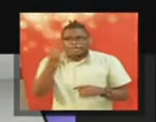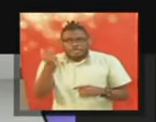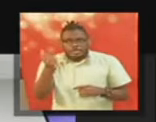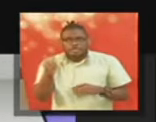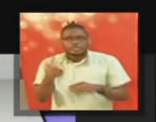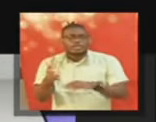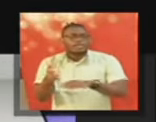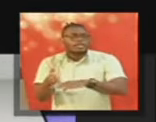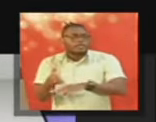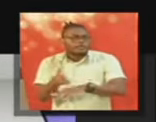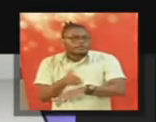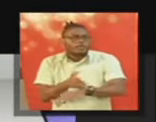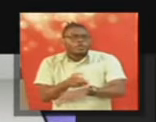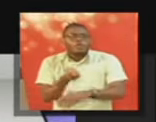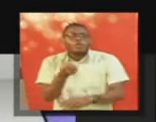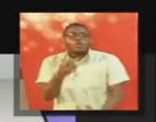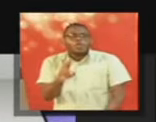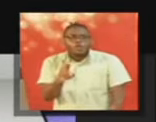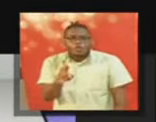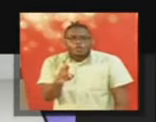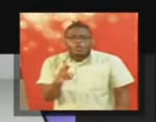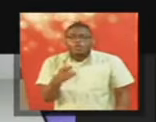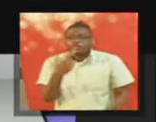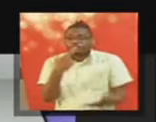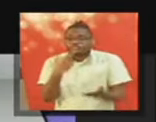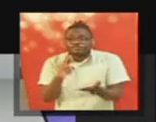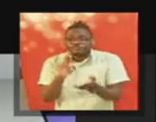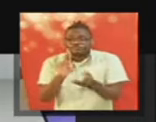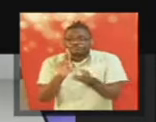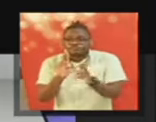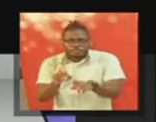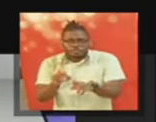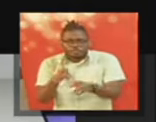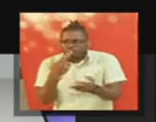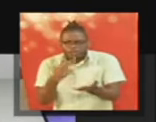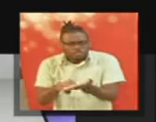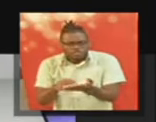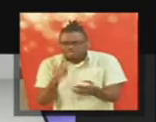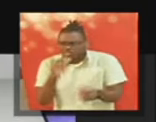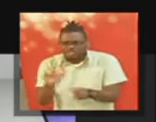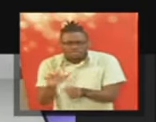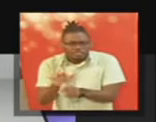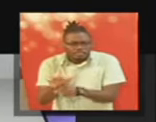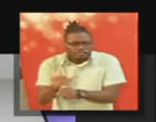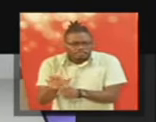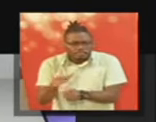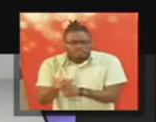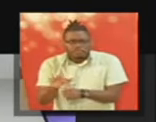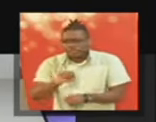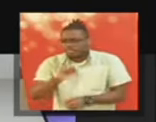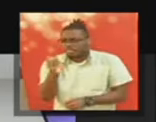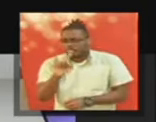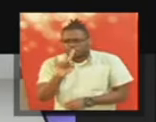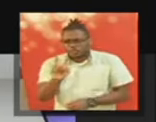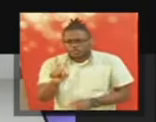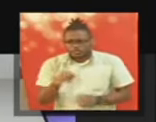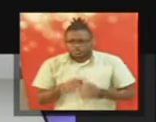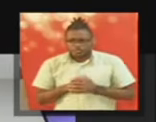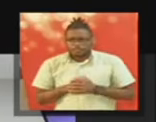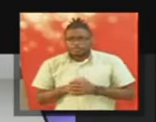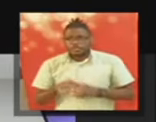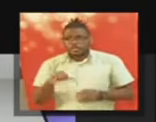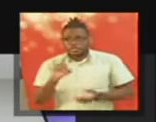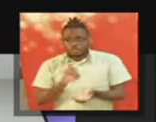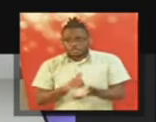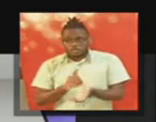the ministry working up to standard? And my second question is to Dr. Avery Hines. Now, I know we're looking at that second